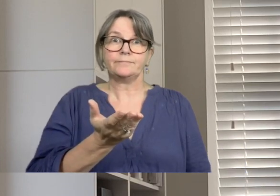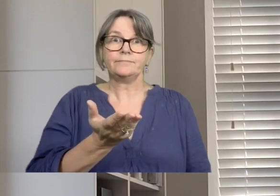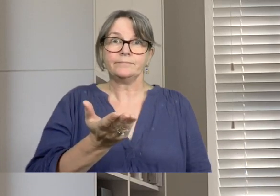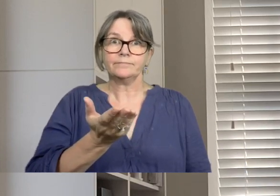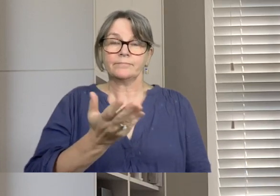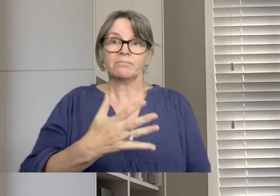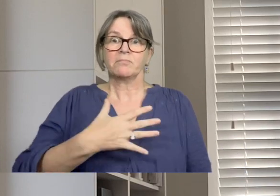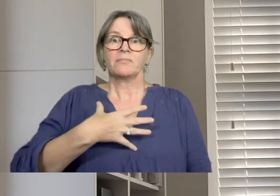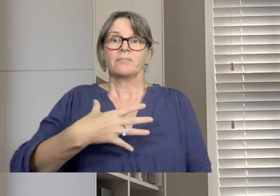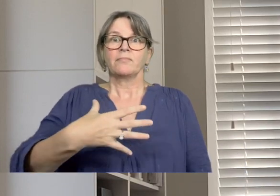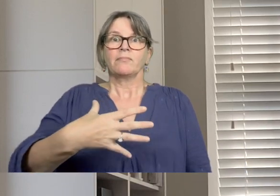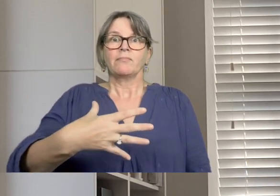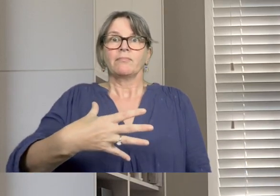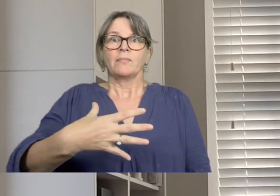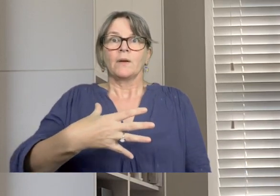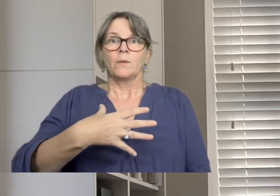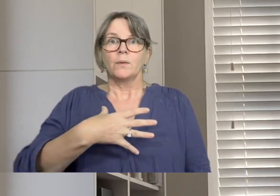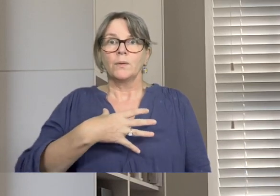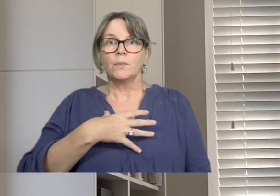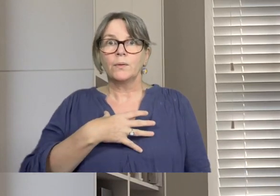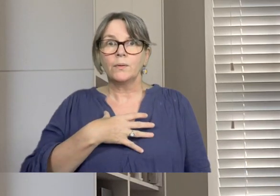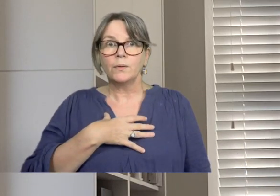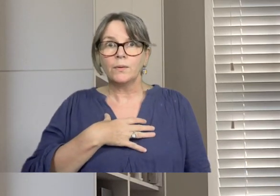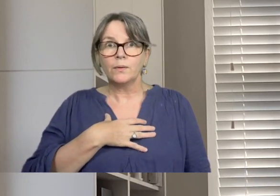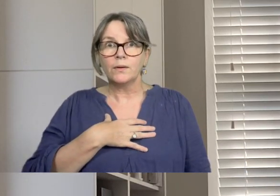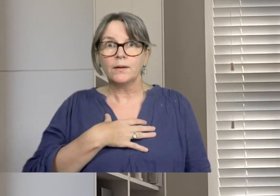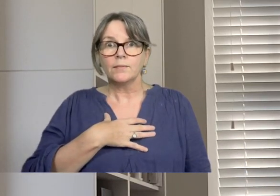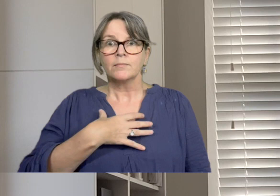into the center, breath in. We breathe out, we bend.